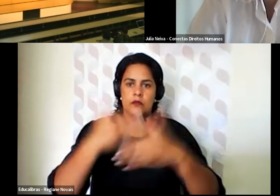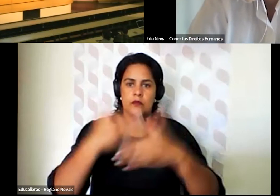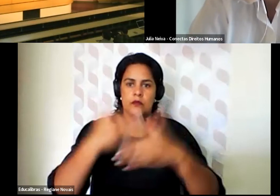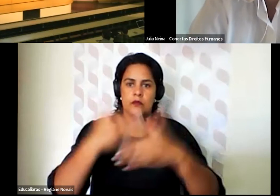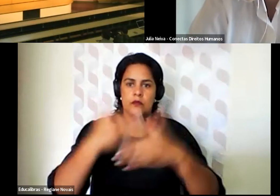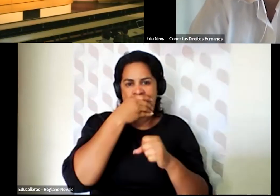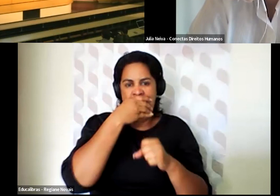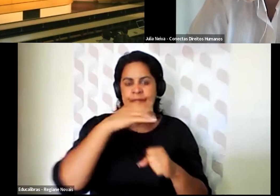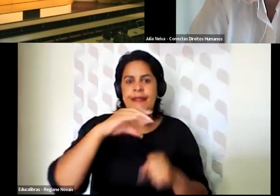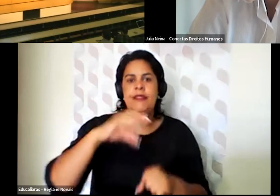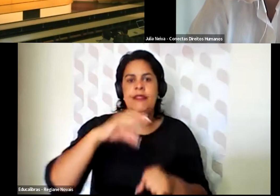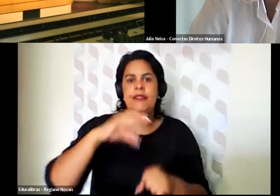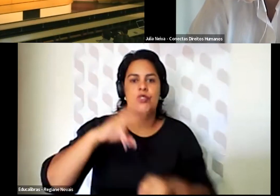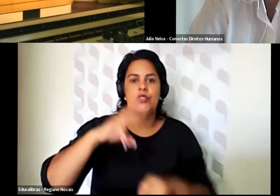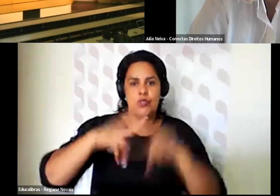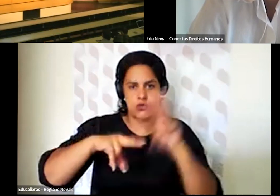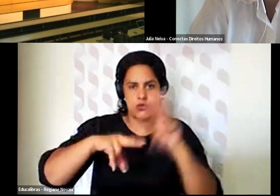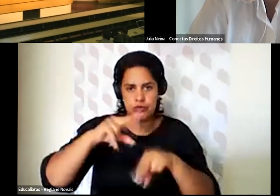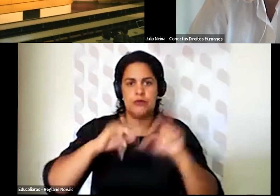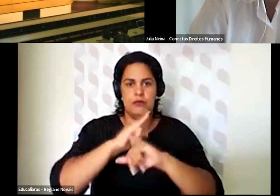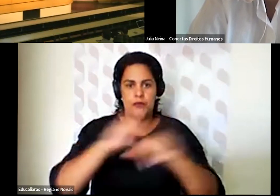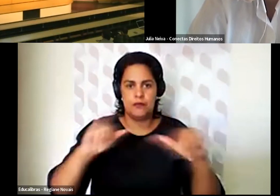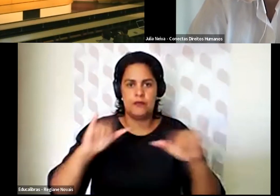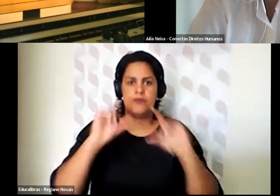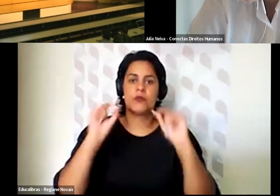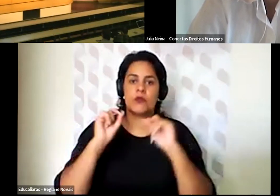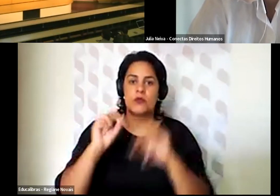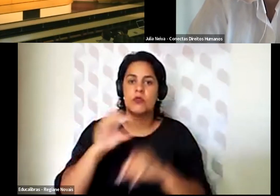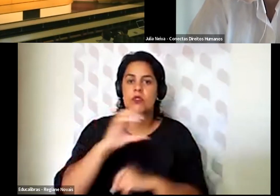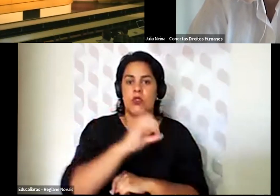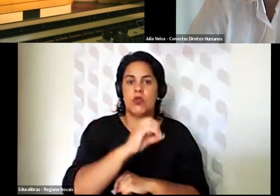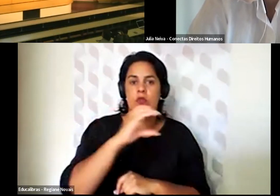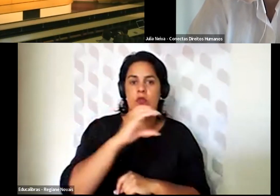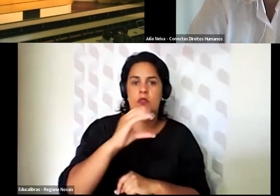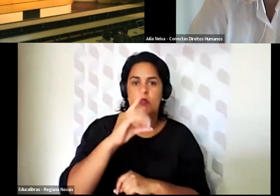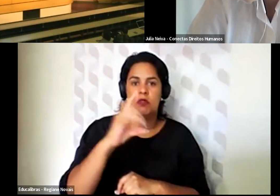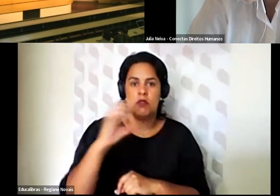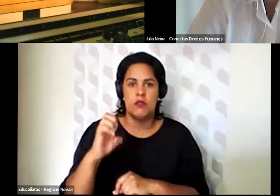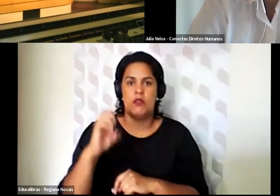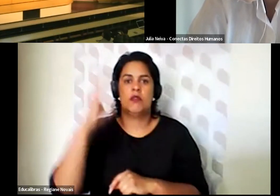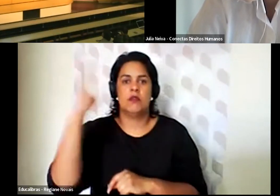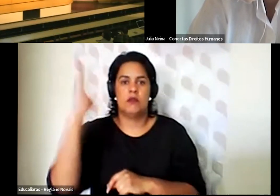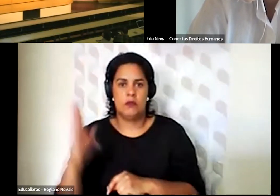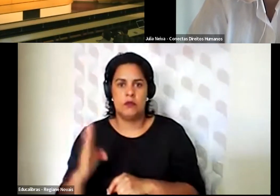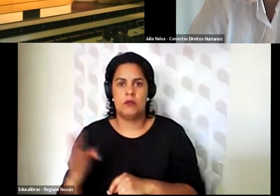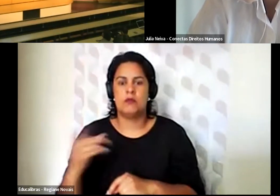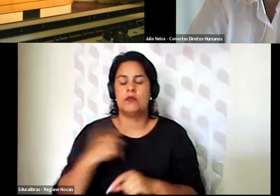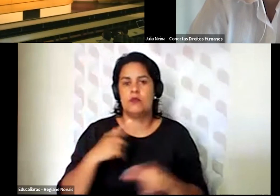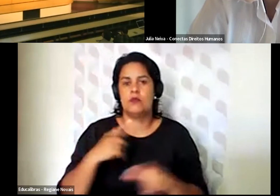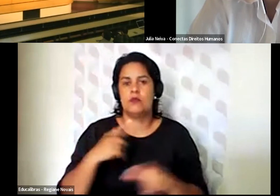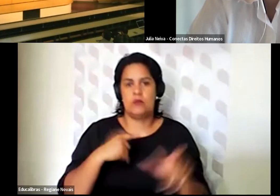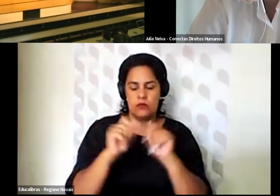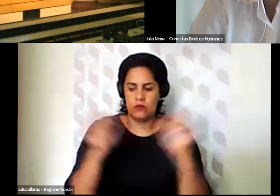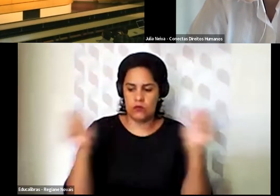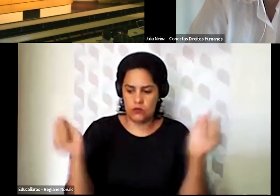been doing together in all these years. So this is another opportunity also to engage more with Brazilians, because I understand that